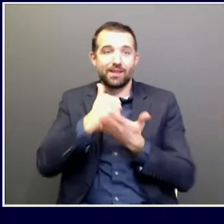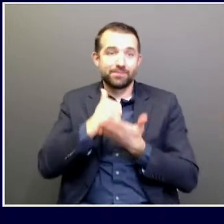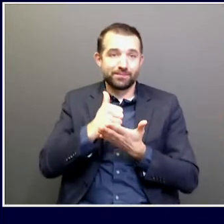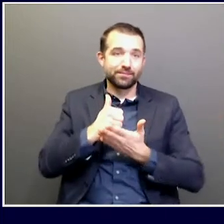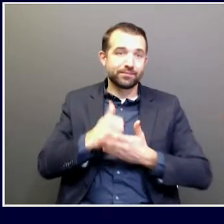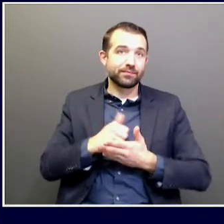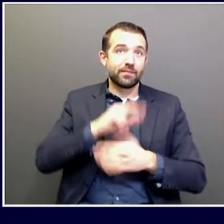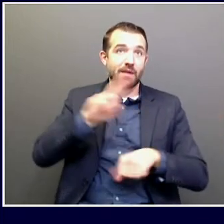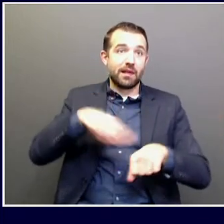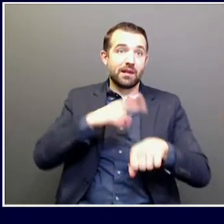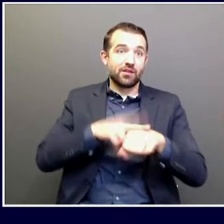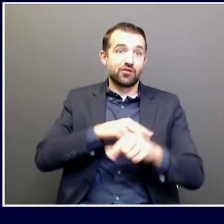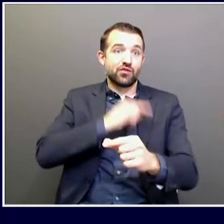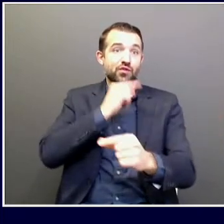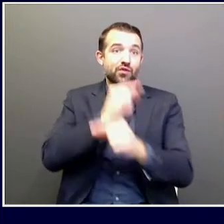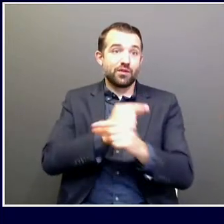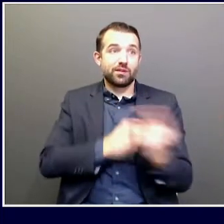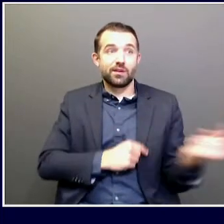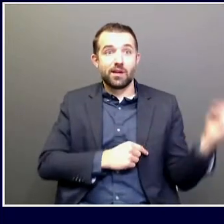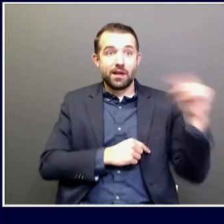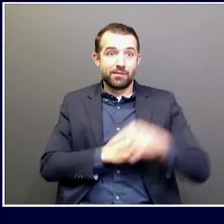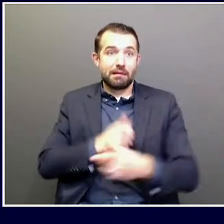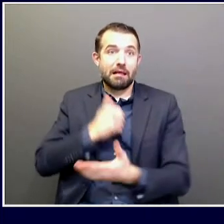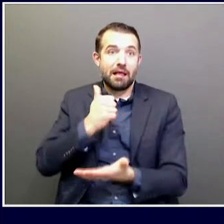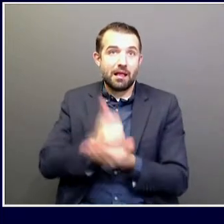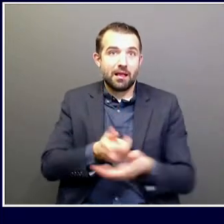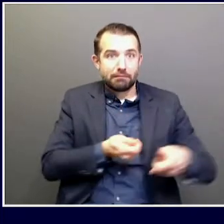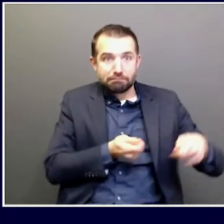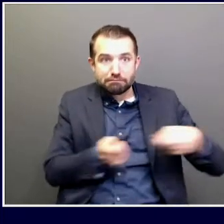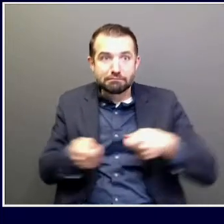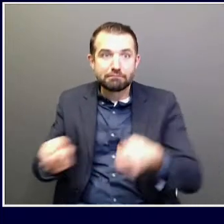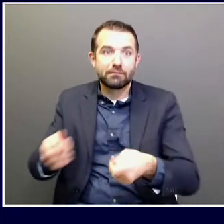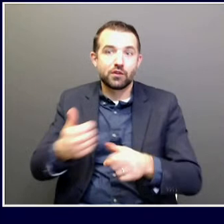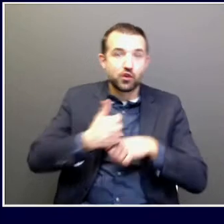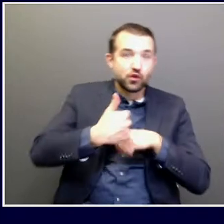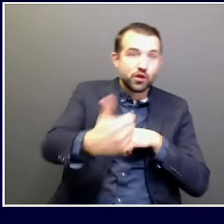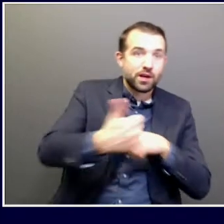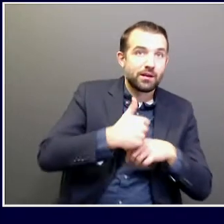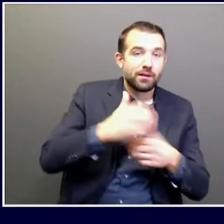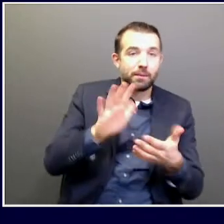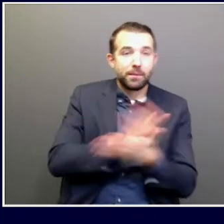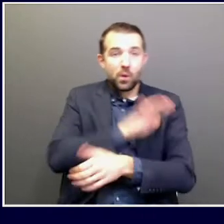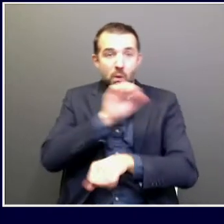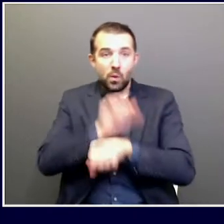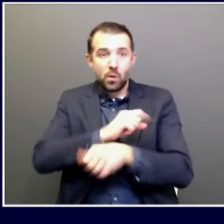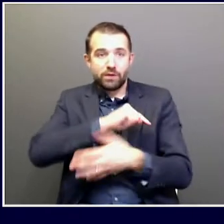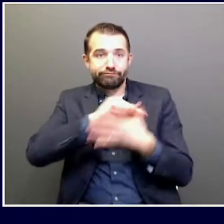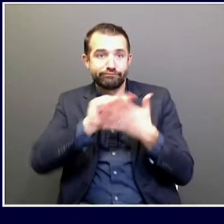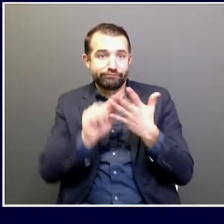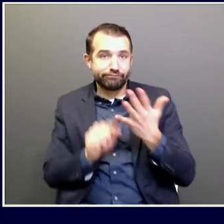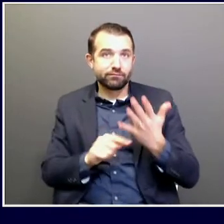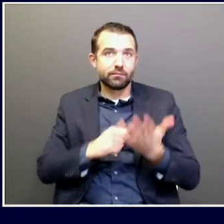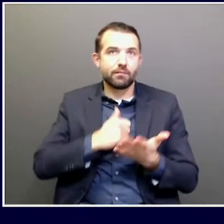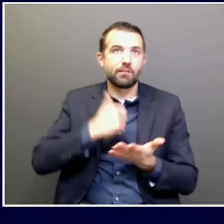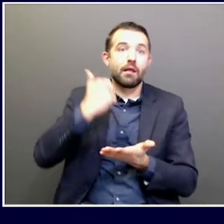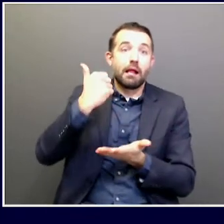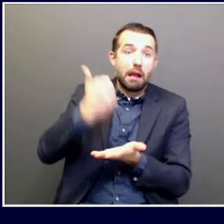patients awaiting placement out to, again, free up some of the clinical capacity in critical care will make a difference as well.